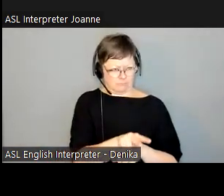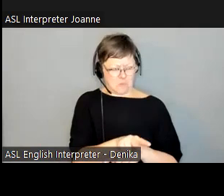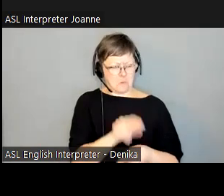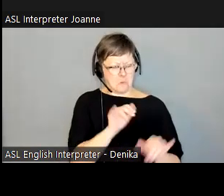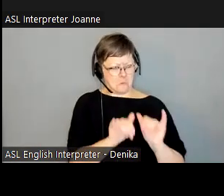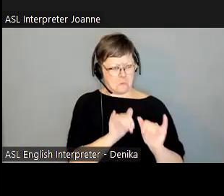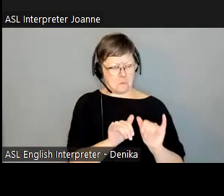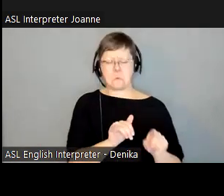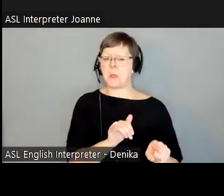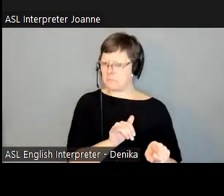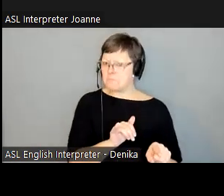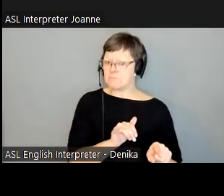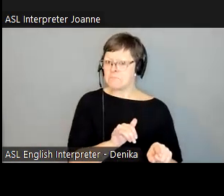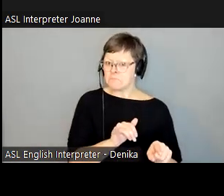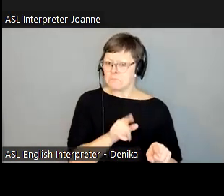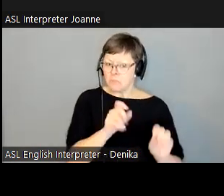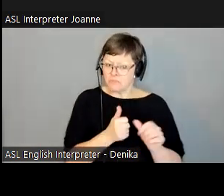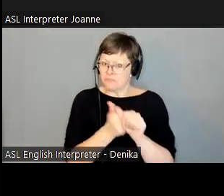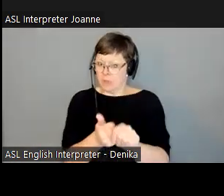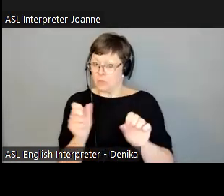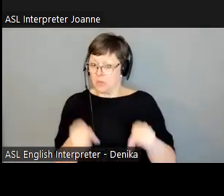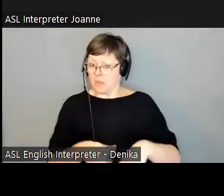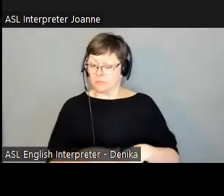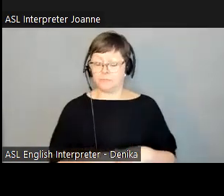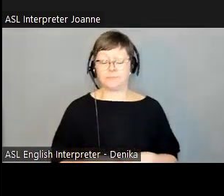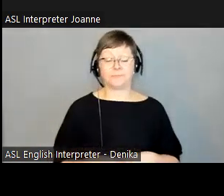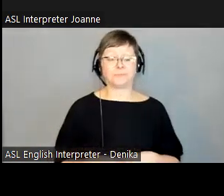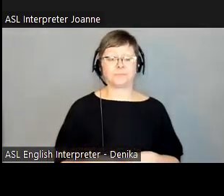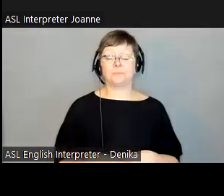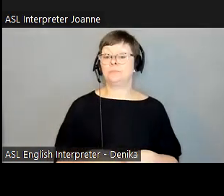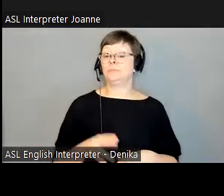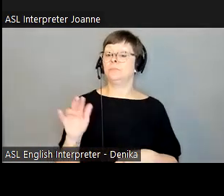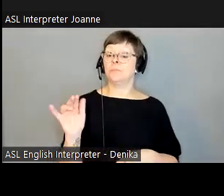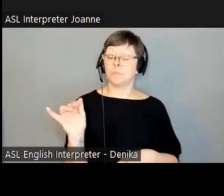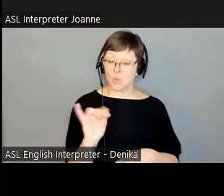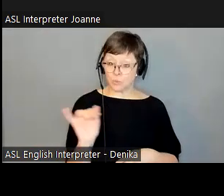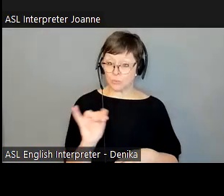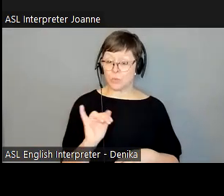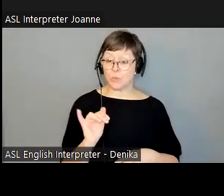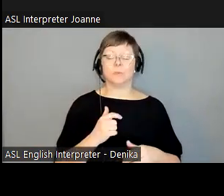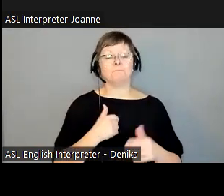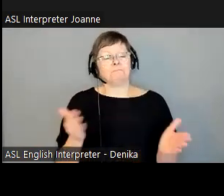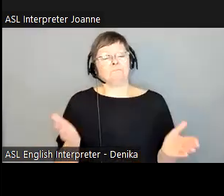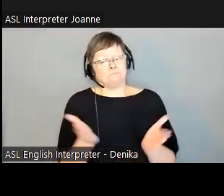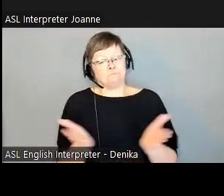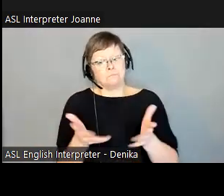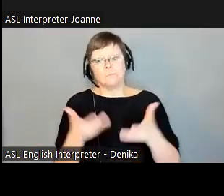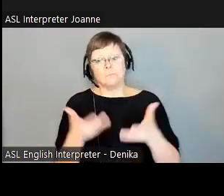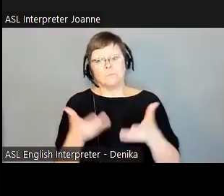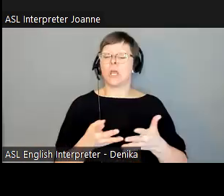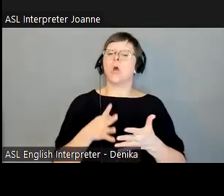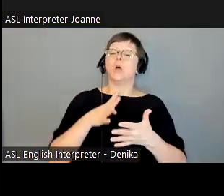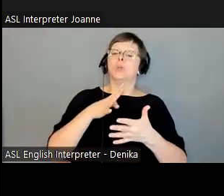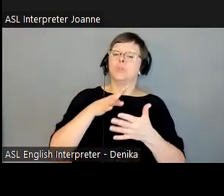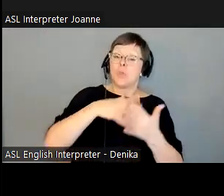what you're doing. The other thing is I wanted to encourage is to create a social scheduling